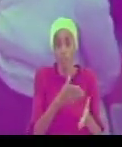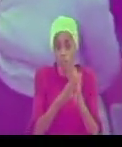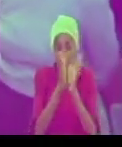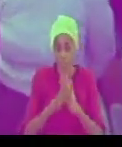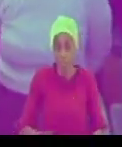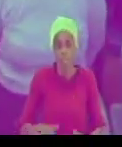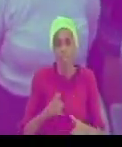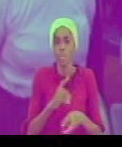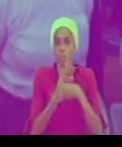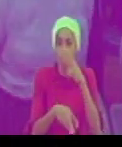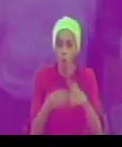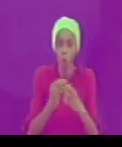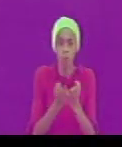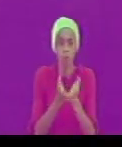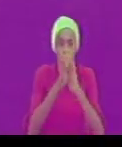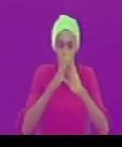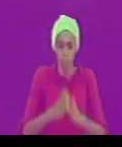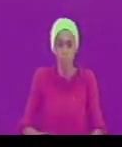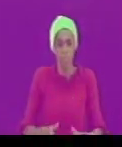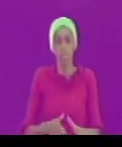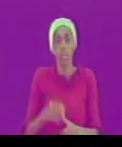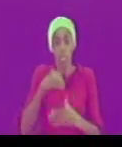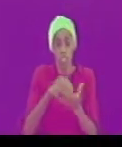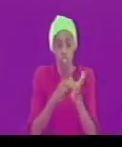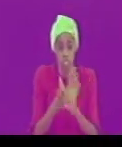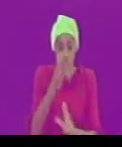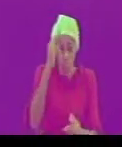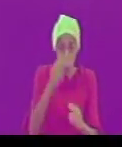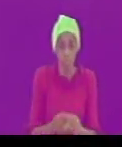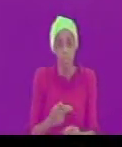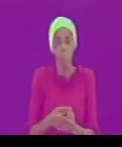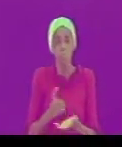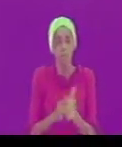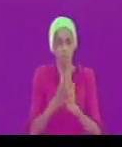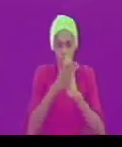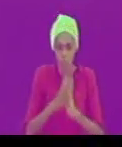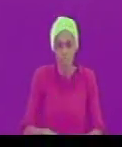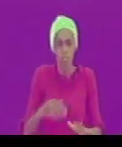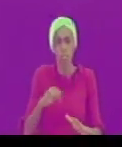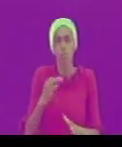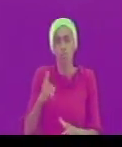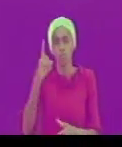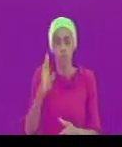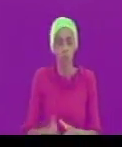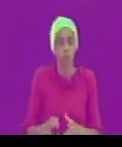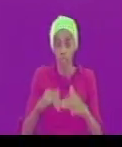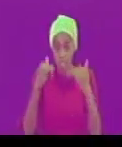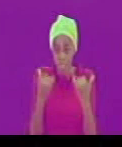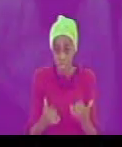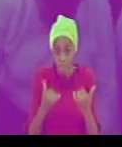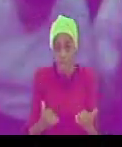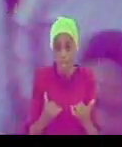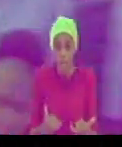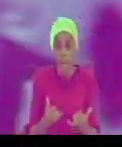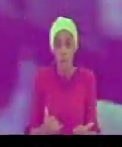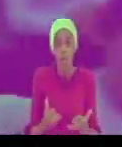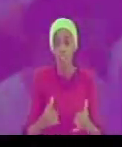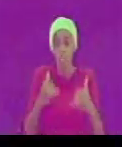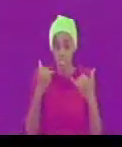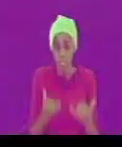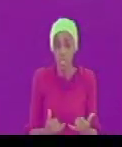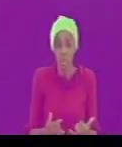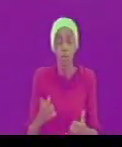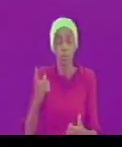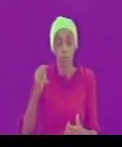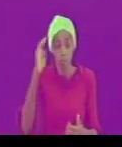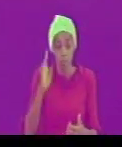Now, this is now. If you can pray, declare it. Now it is now. Not tomorrow. Now, the Lord of peace himself will